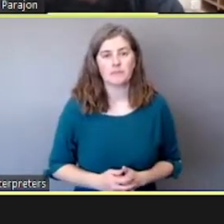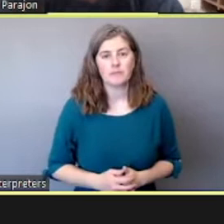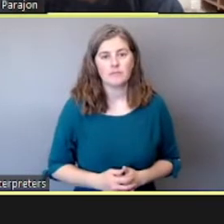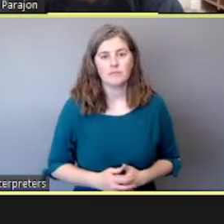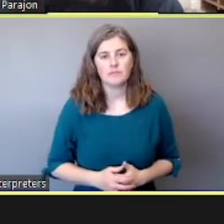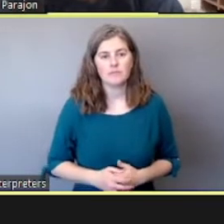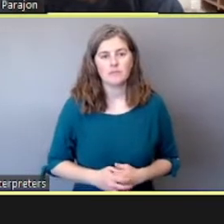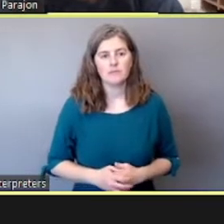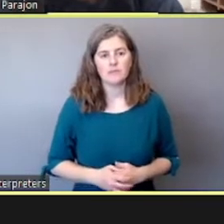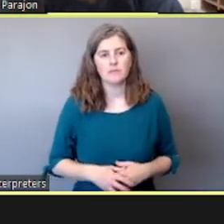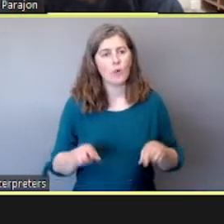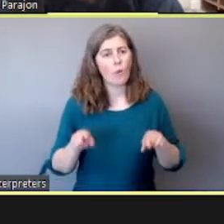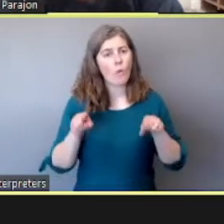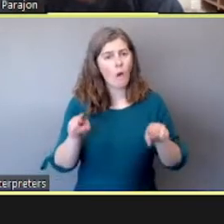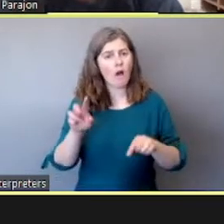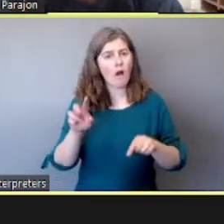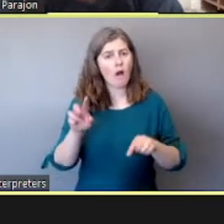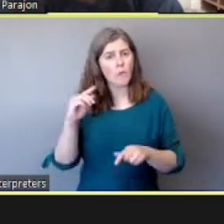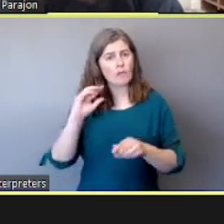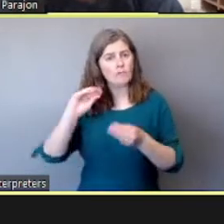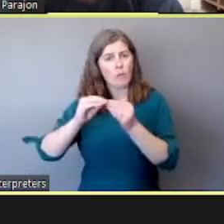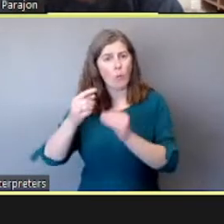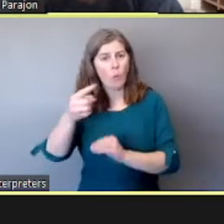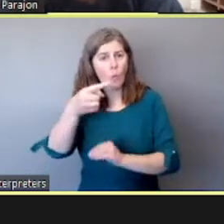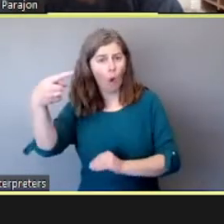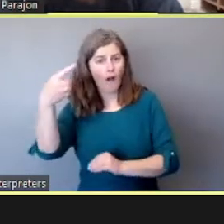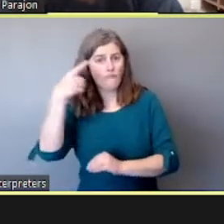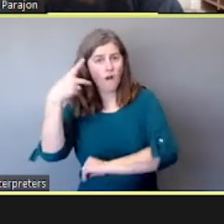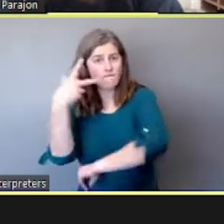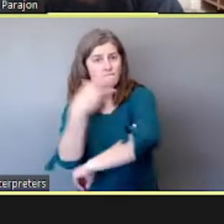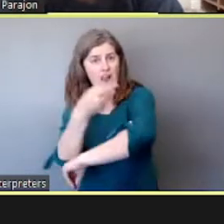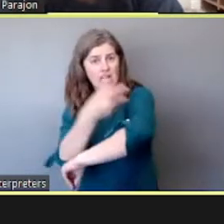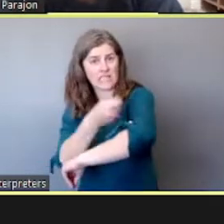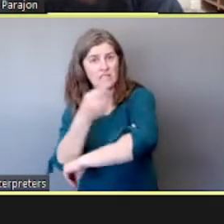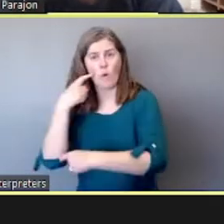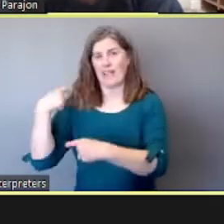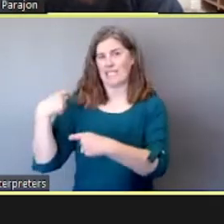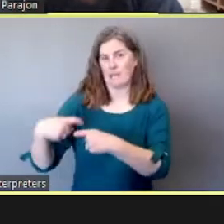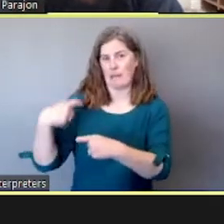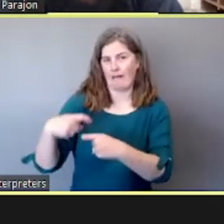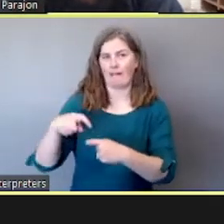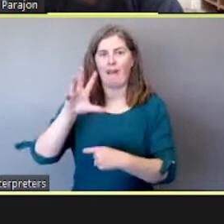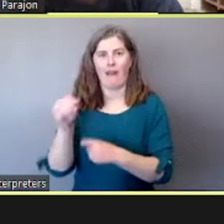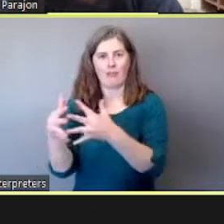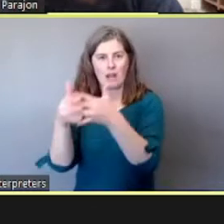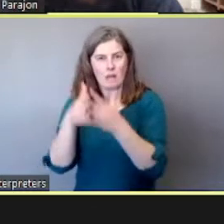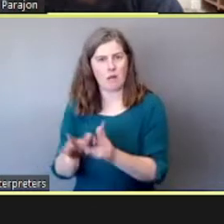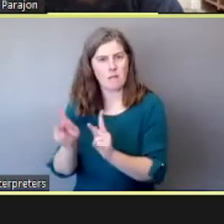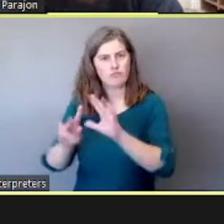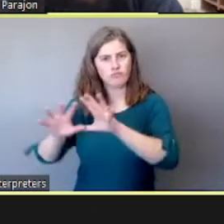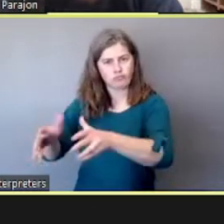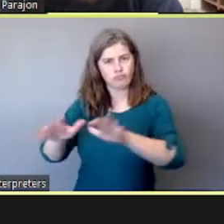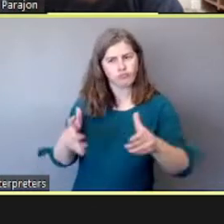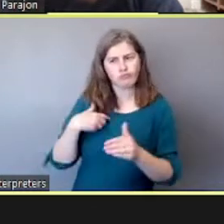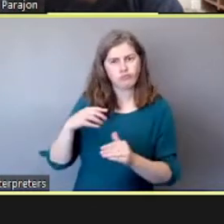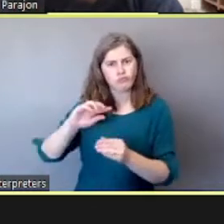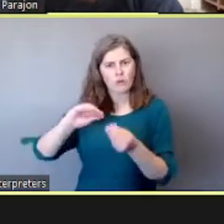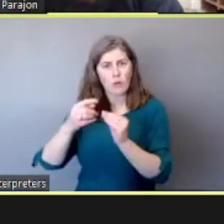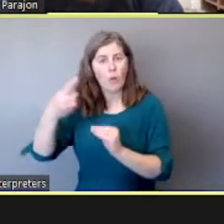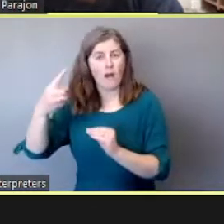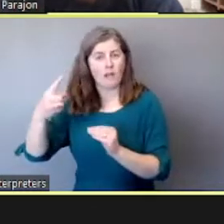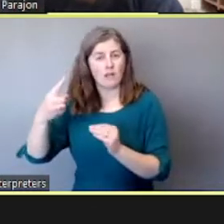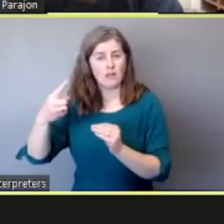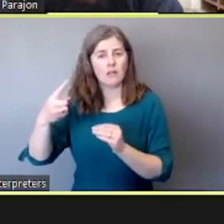So while New Mexico leads in vaccine rates for Hispanic, Latino, and African American populations, ranking